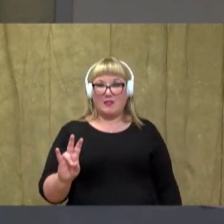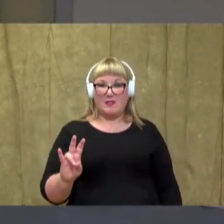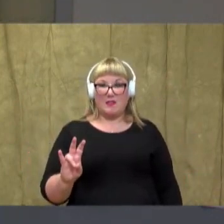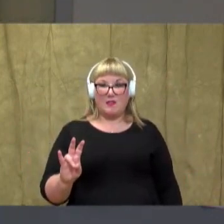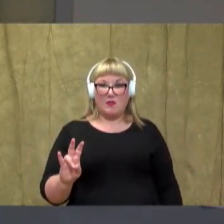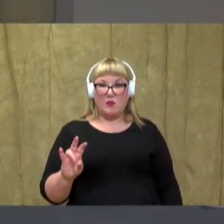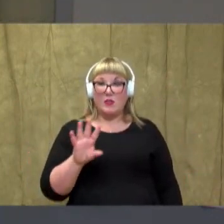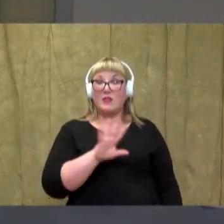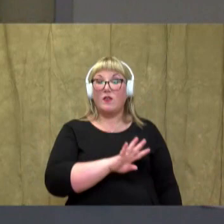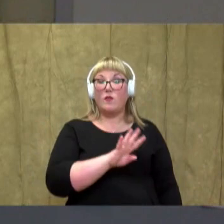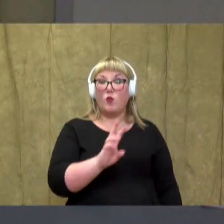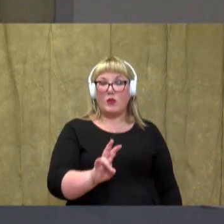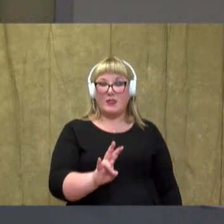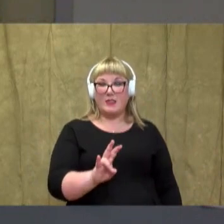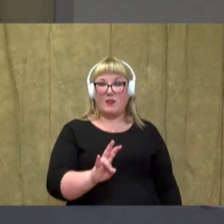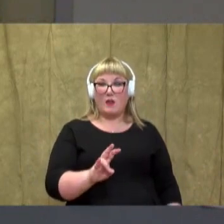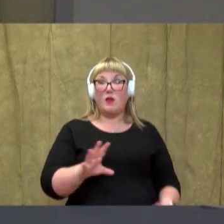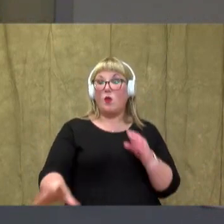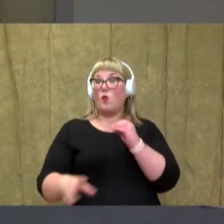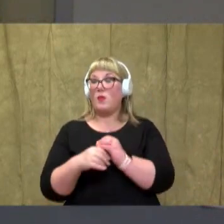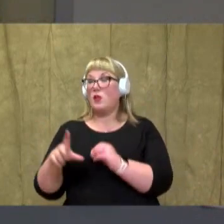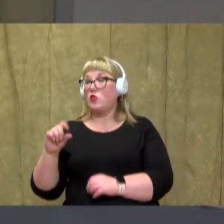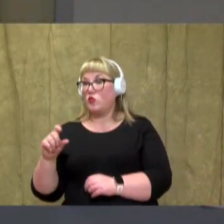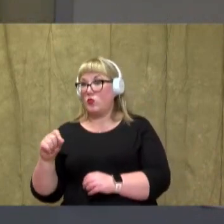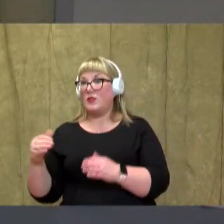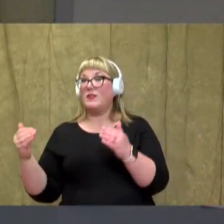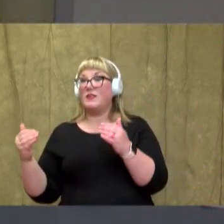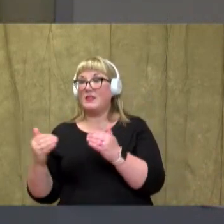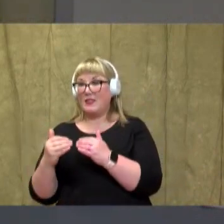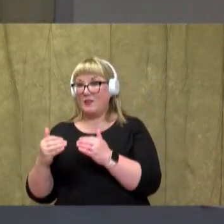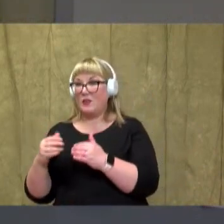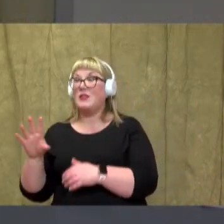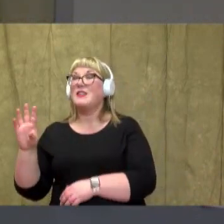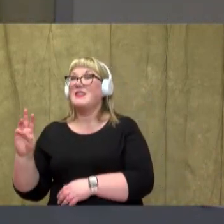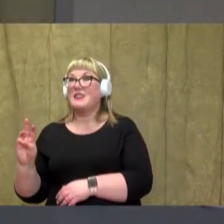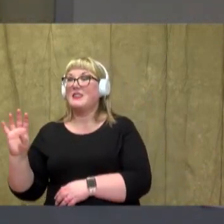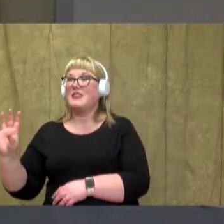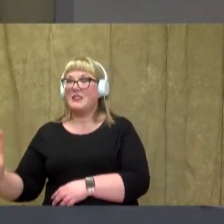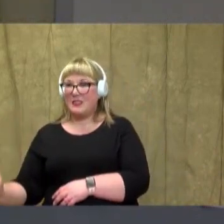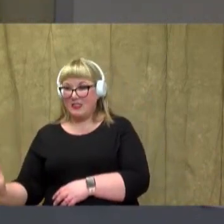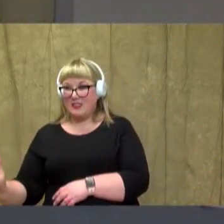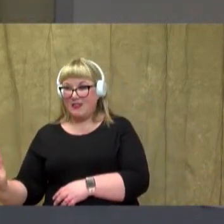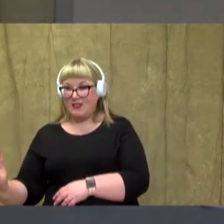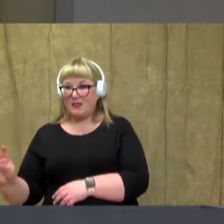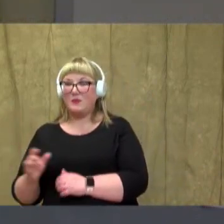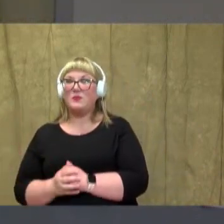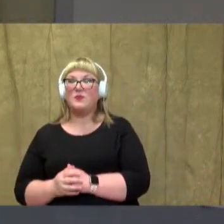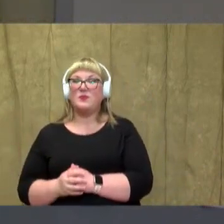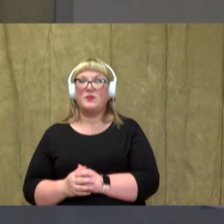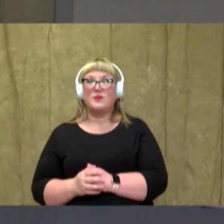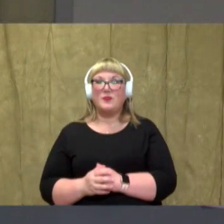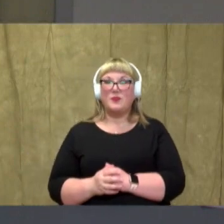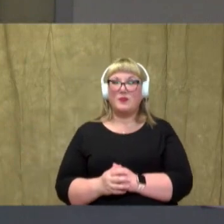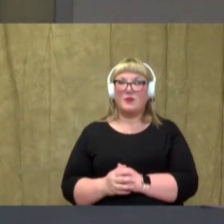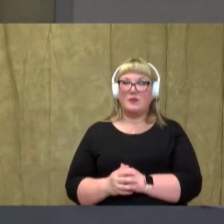So 47 plus 20 gives us the sum 67.